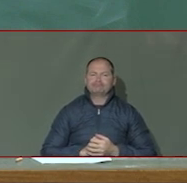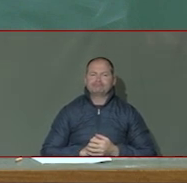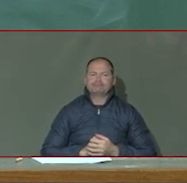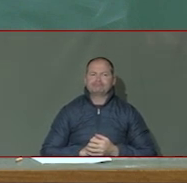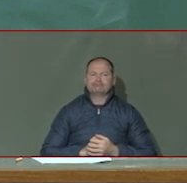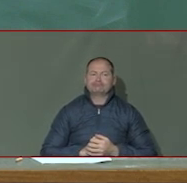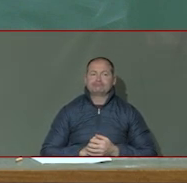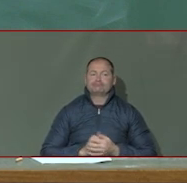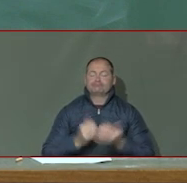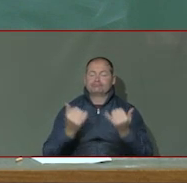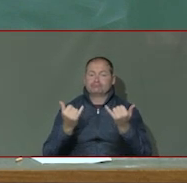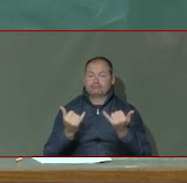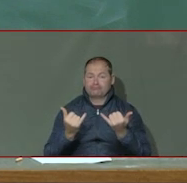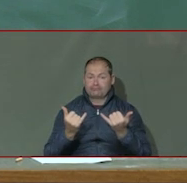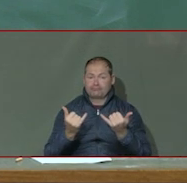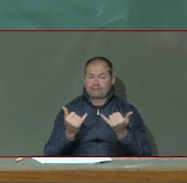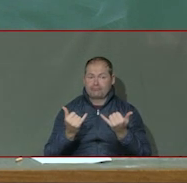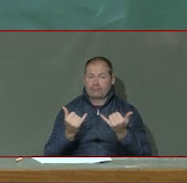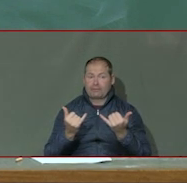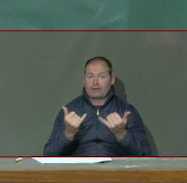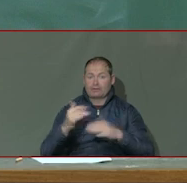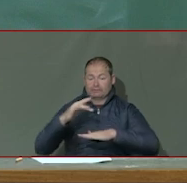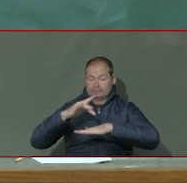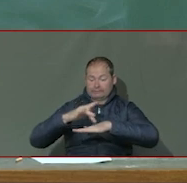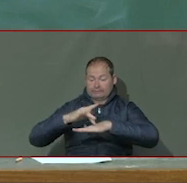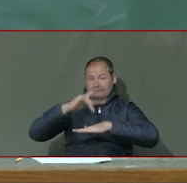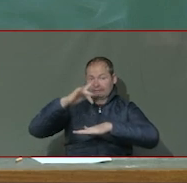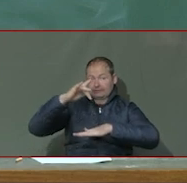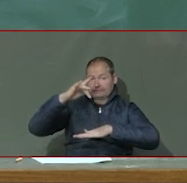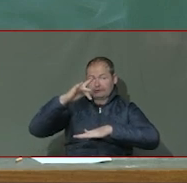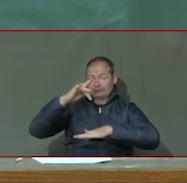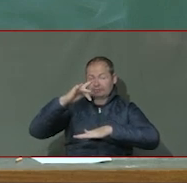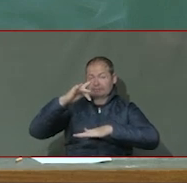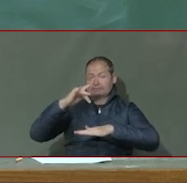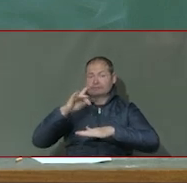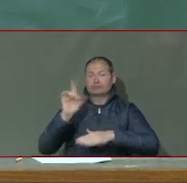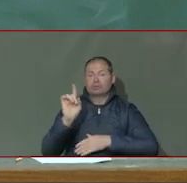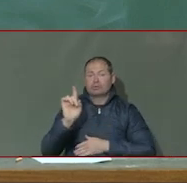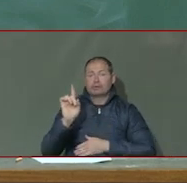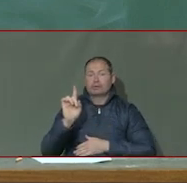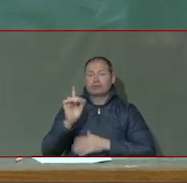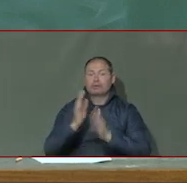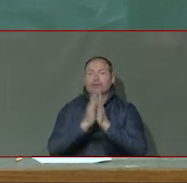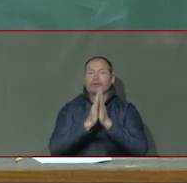And the point of the tangent is 10, 3.